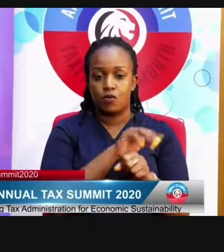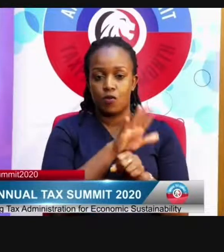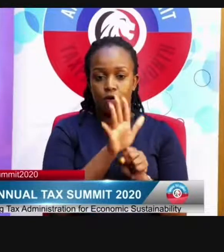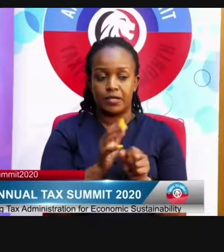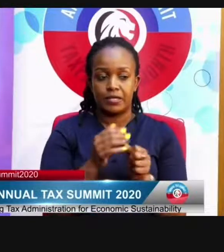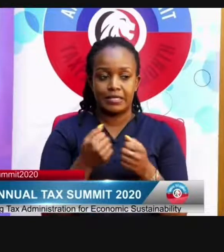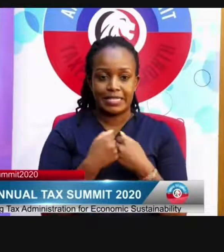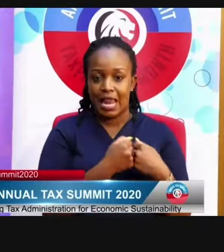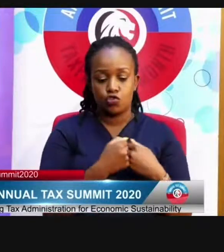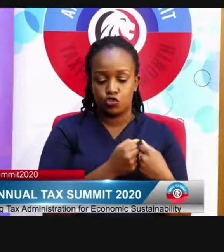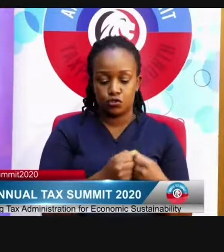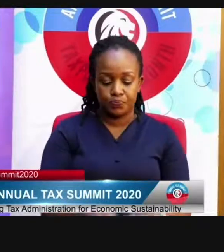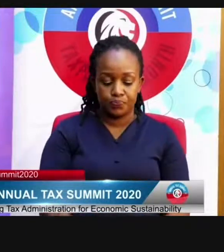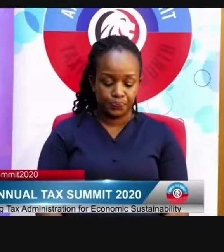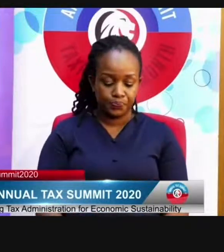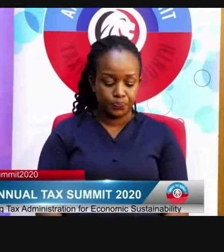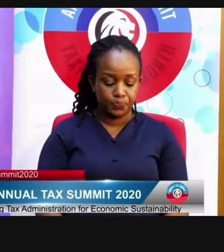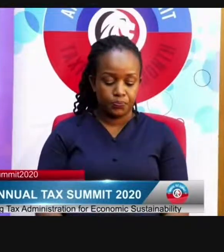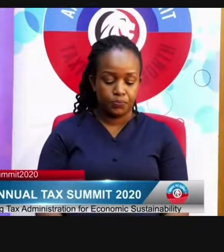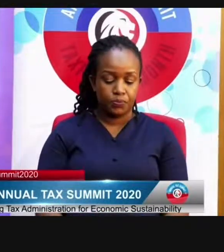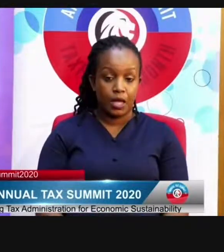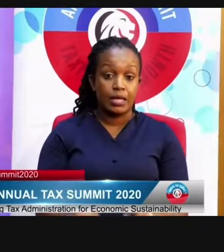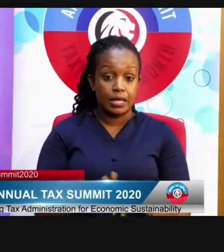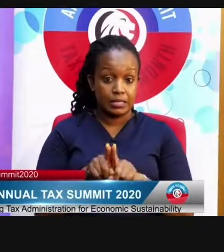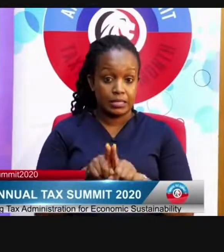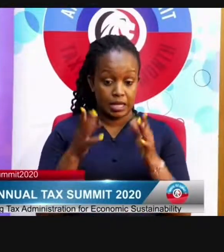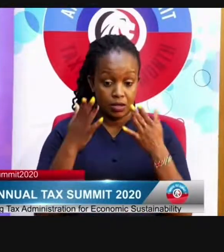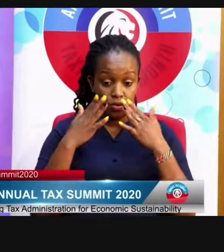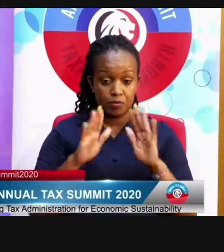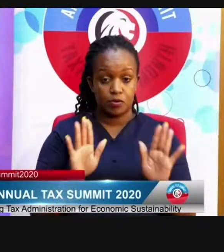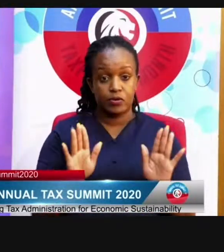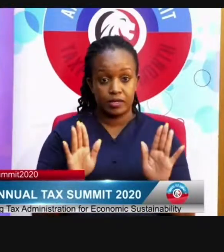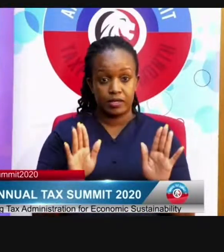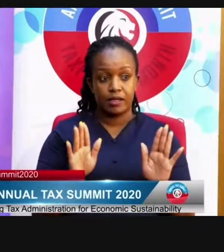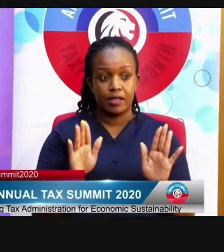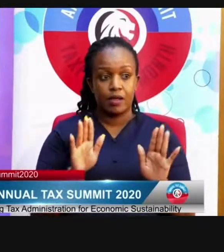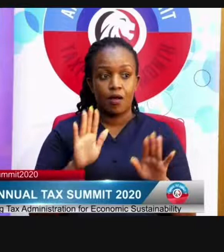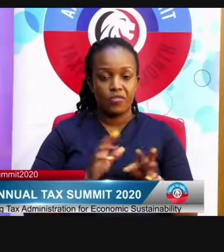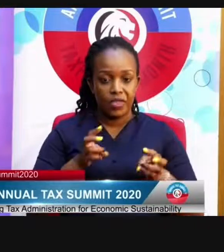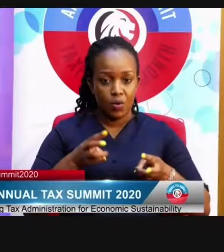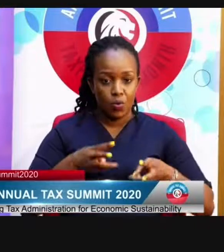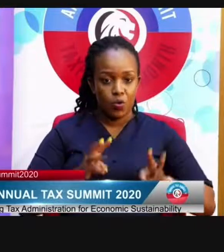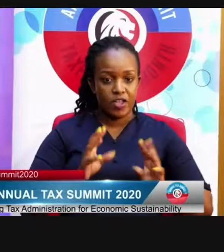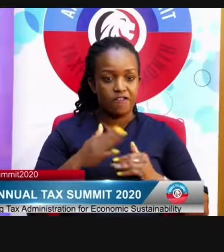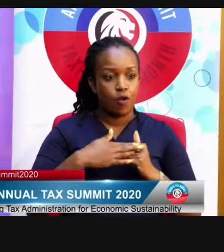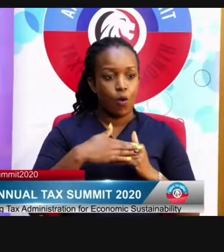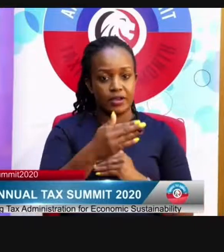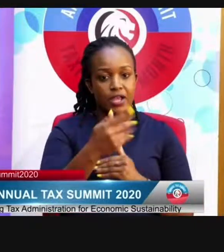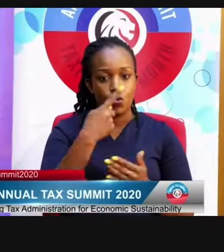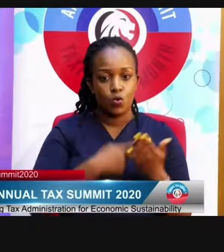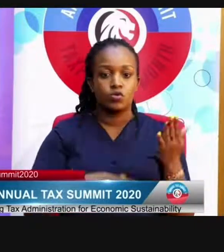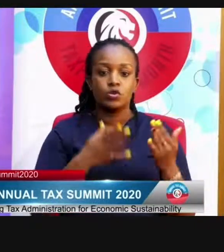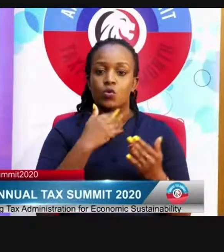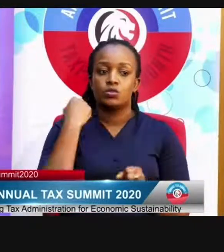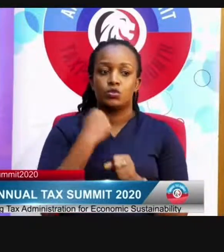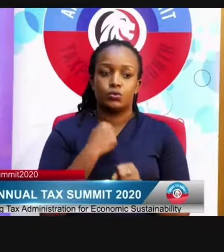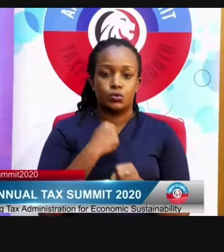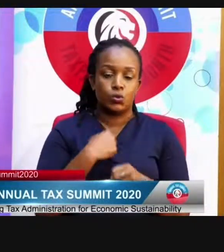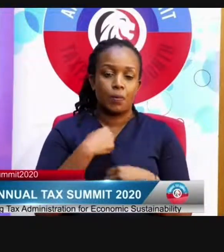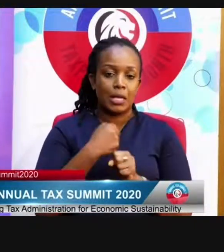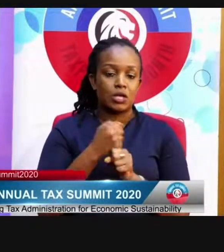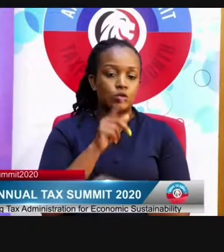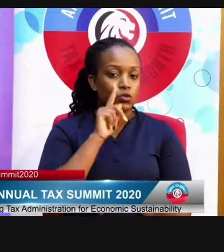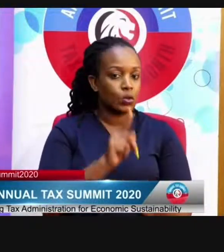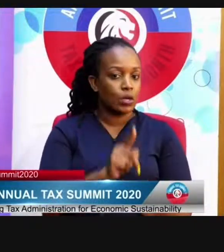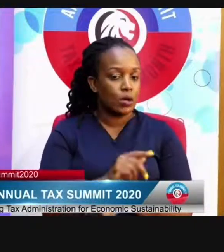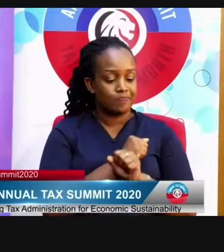few words as I conclude in terms of the way forward and what we want to do to make sure that we protect the base,